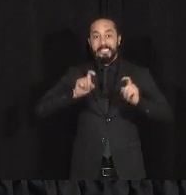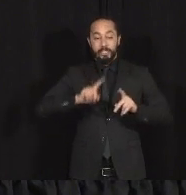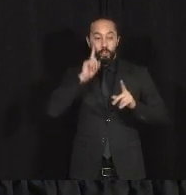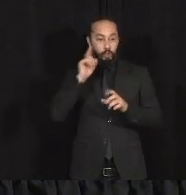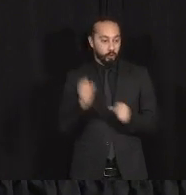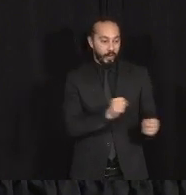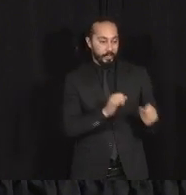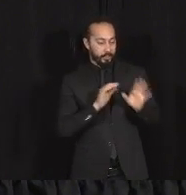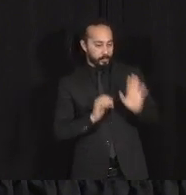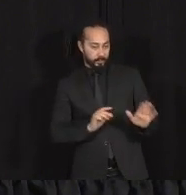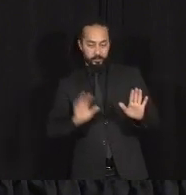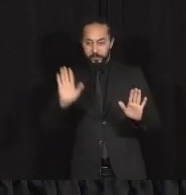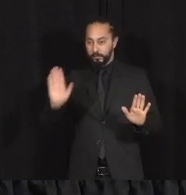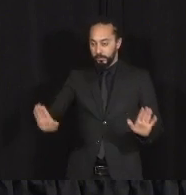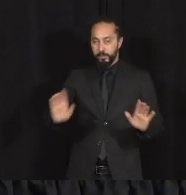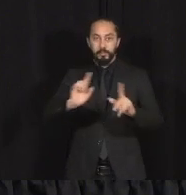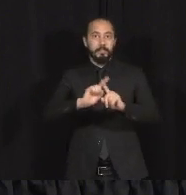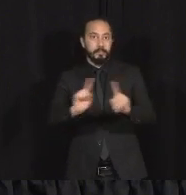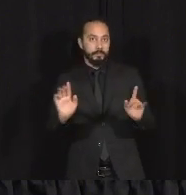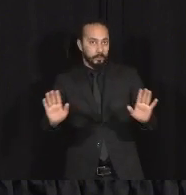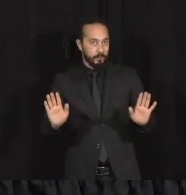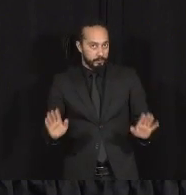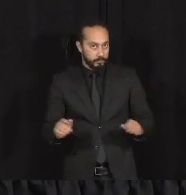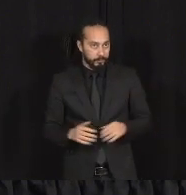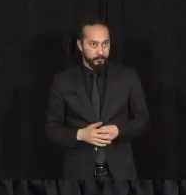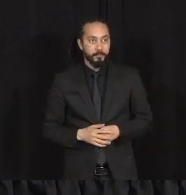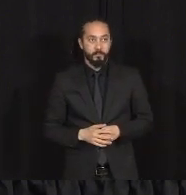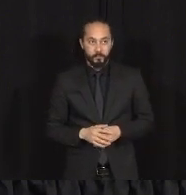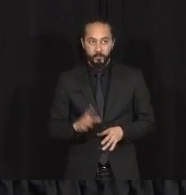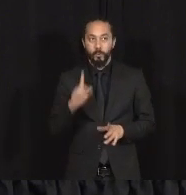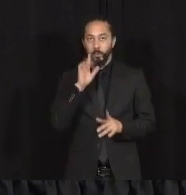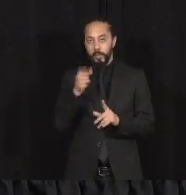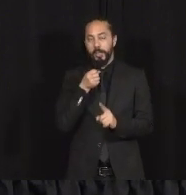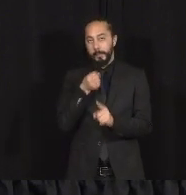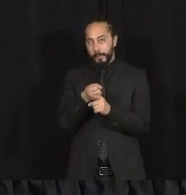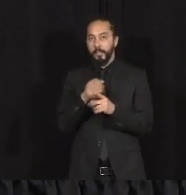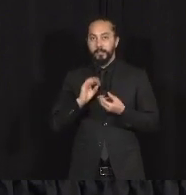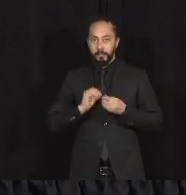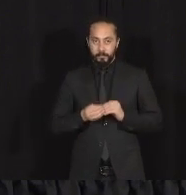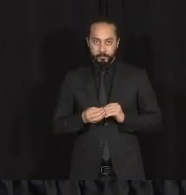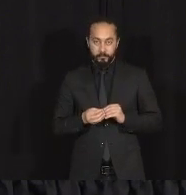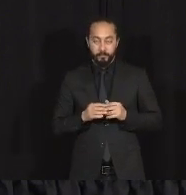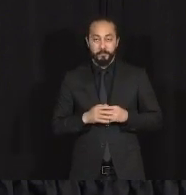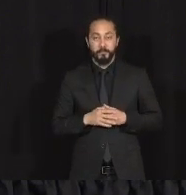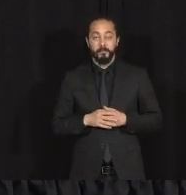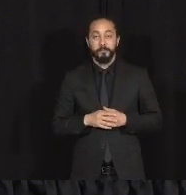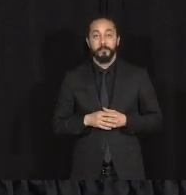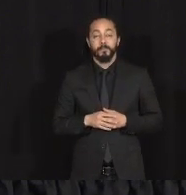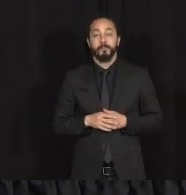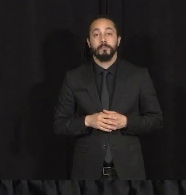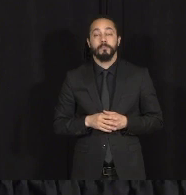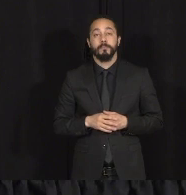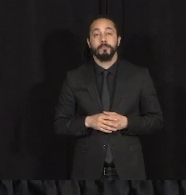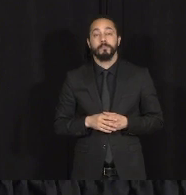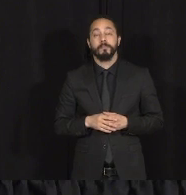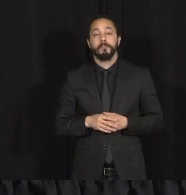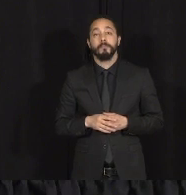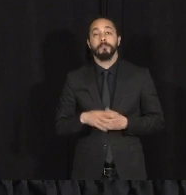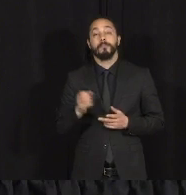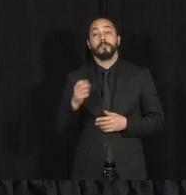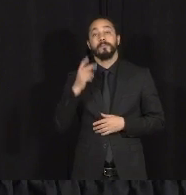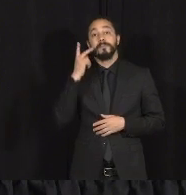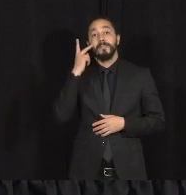And so here again, you can see that we appear in Ontario to be roughly in line with the rest of